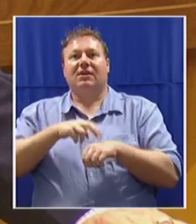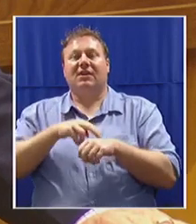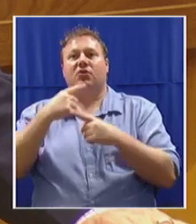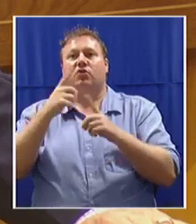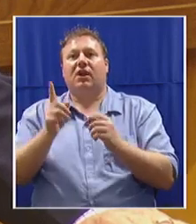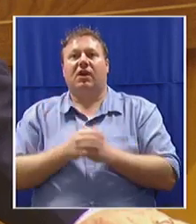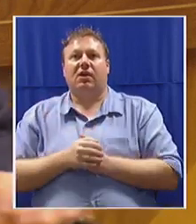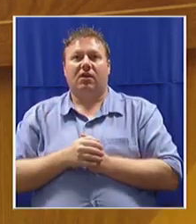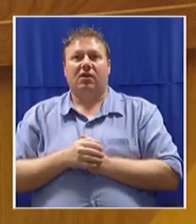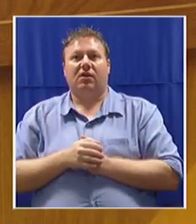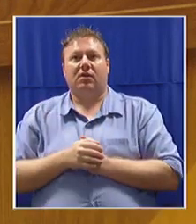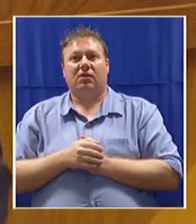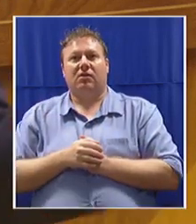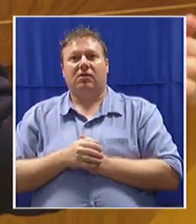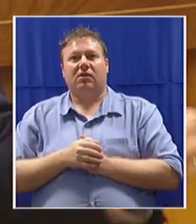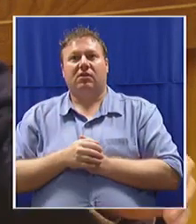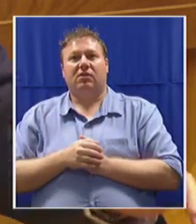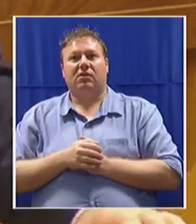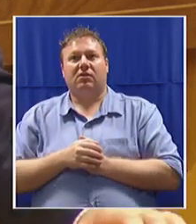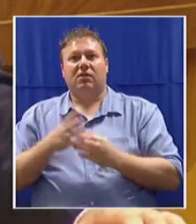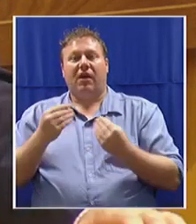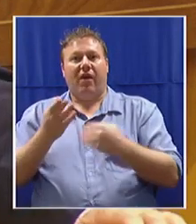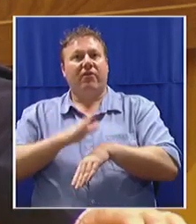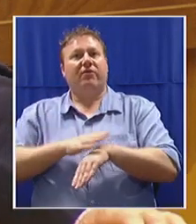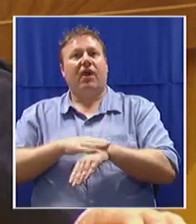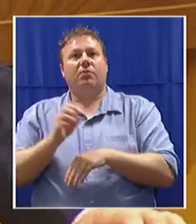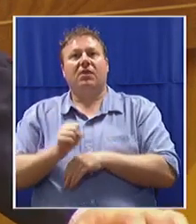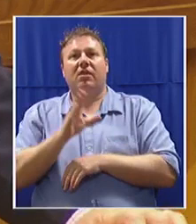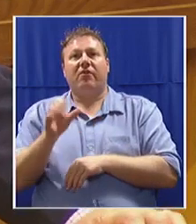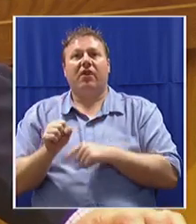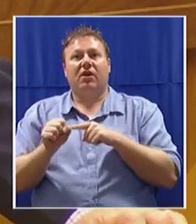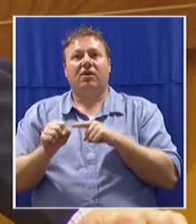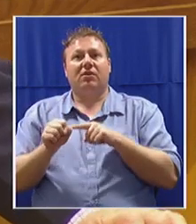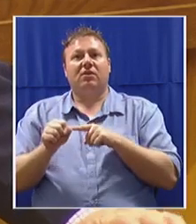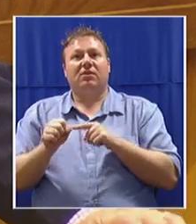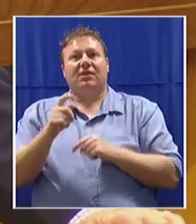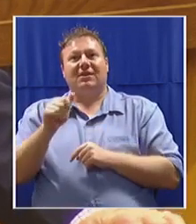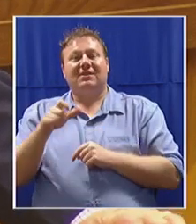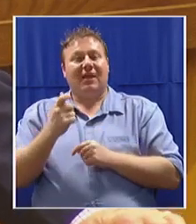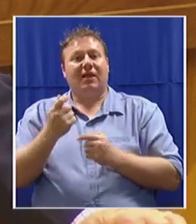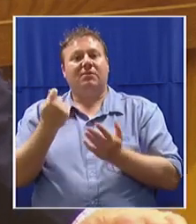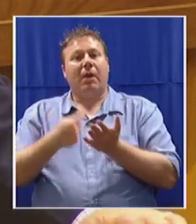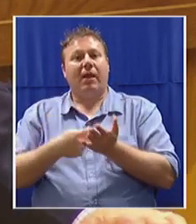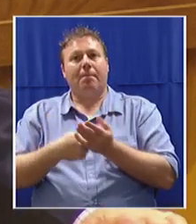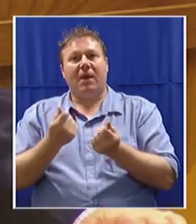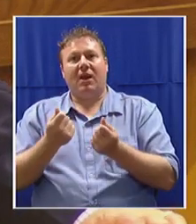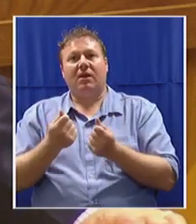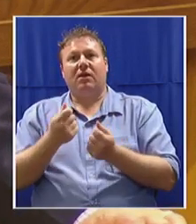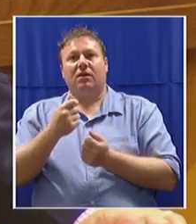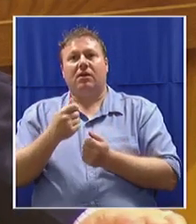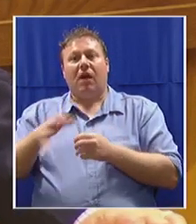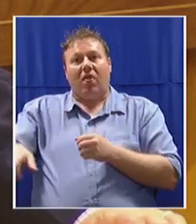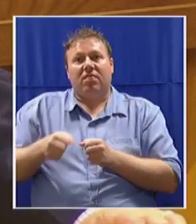it. We have a period here in South Africa where taxpayers' money has been